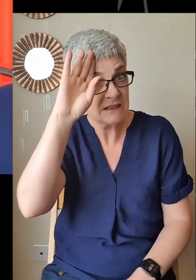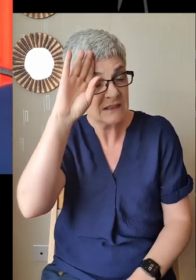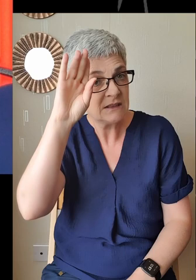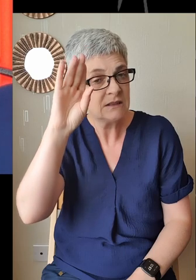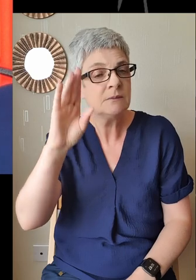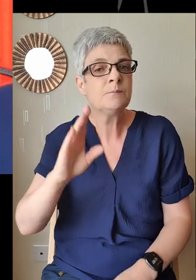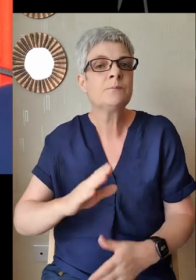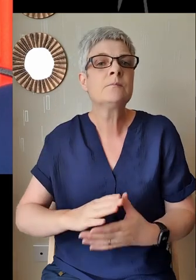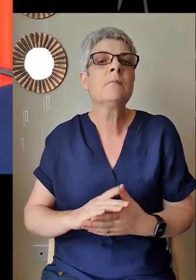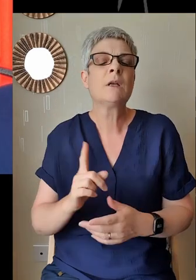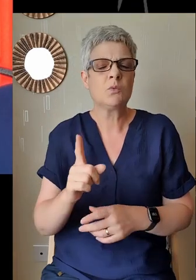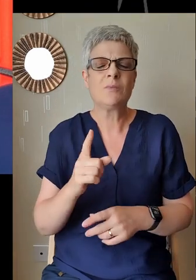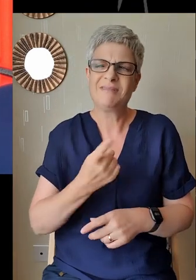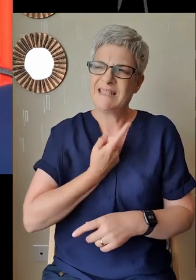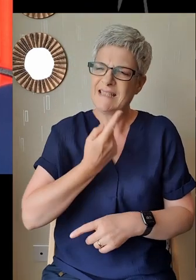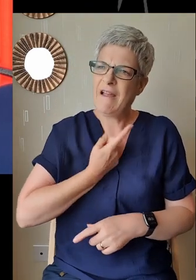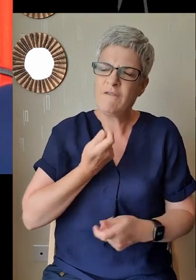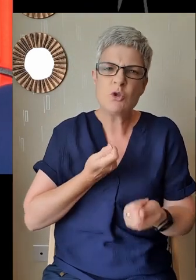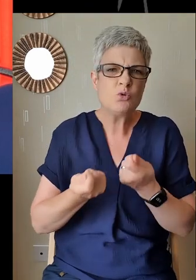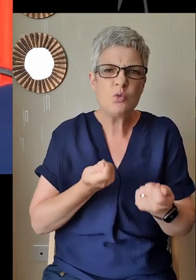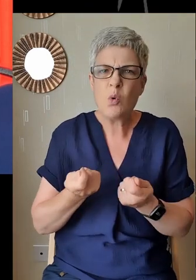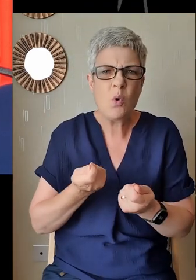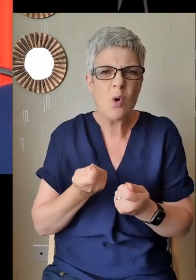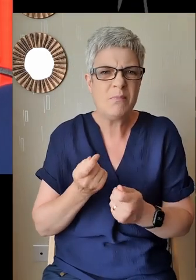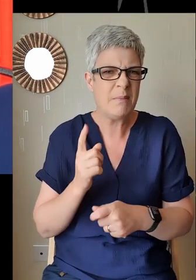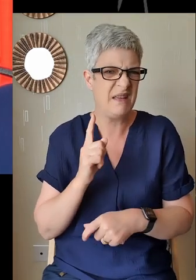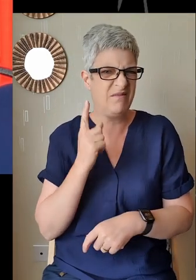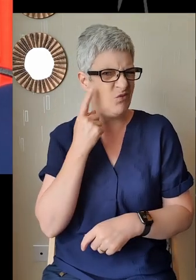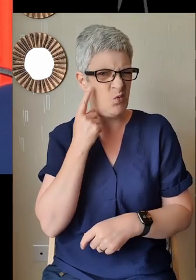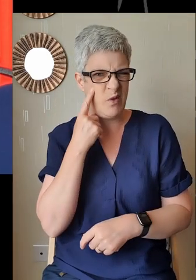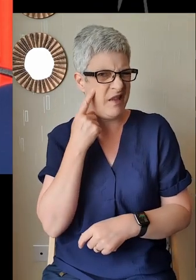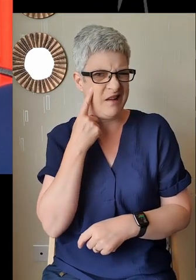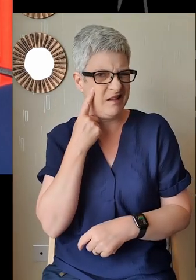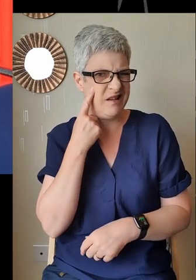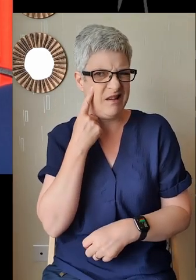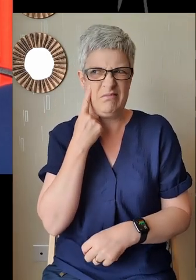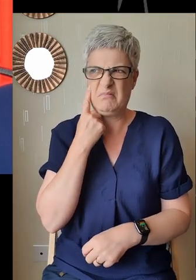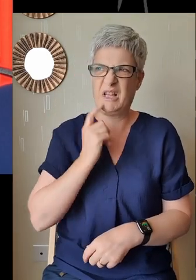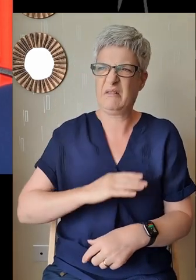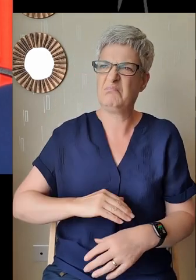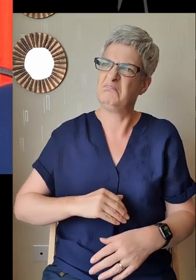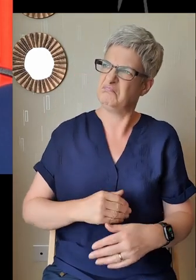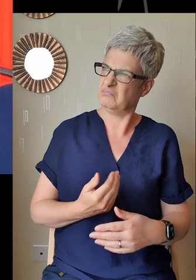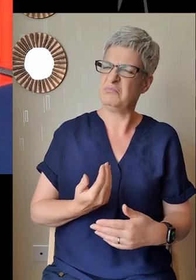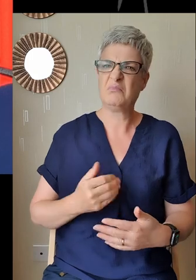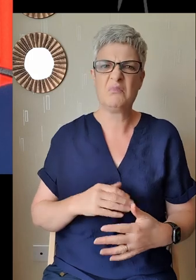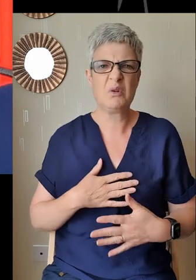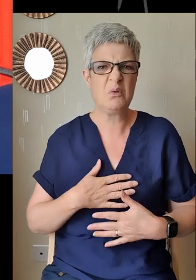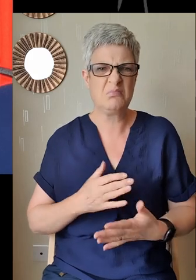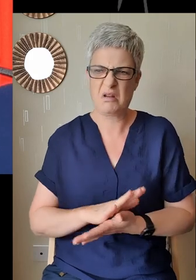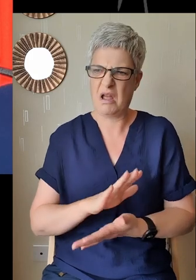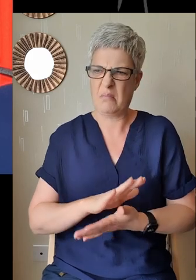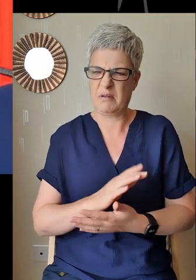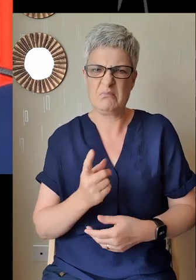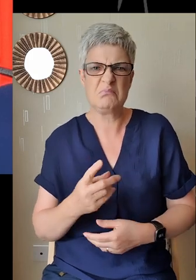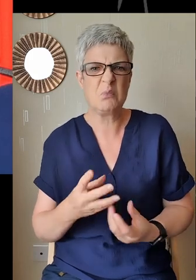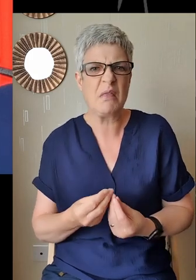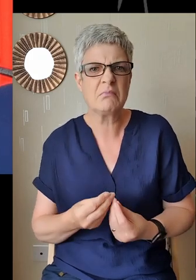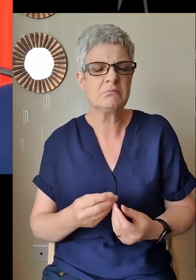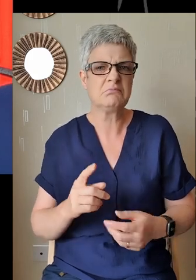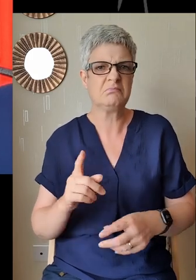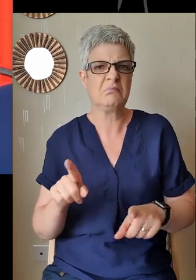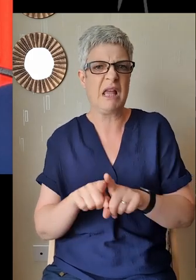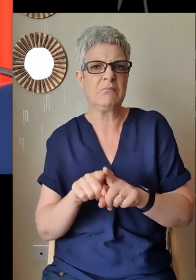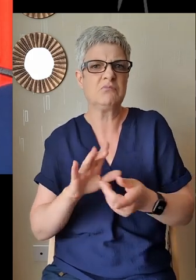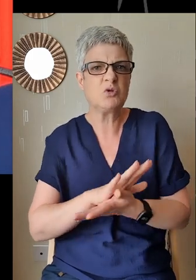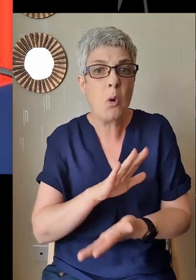so while self-control might not sound at first as fulfilling a thing as joy or peace or